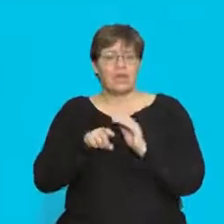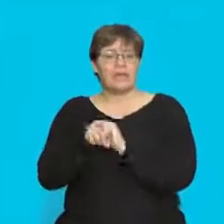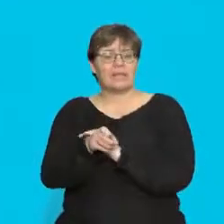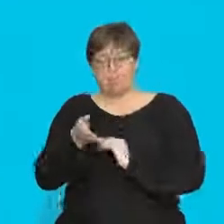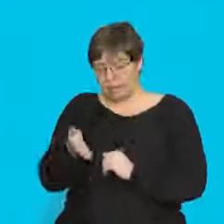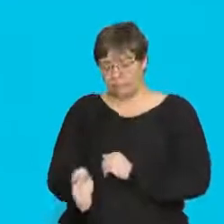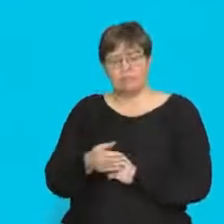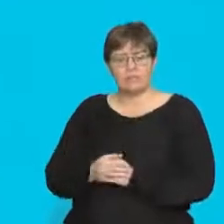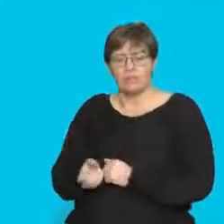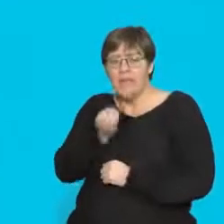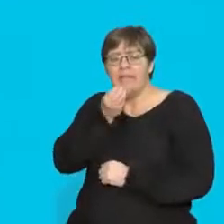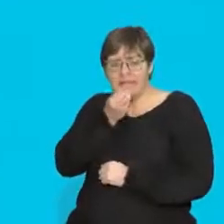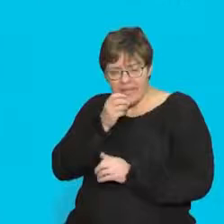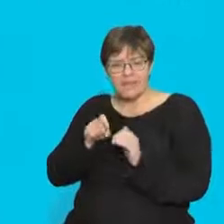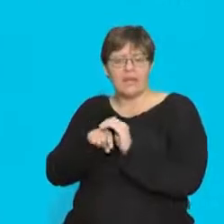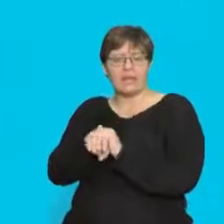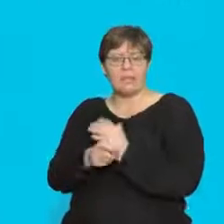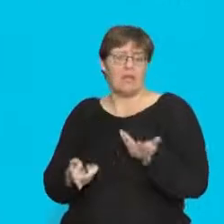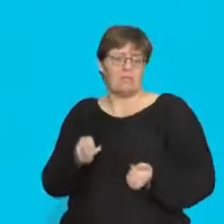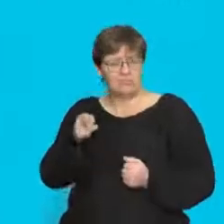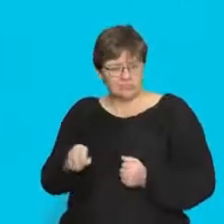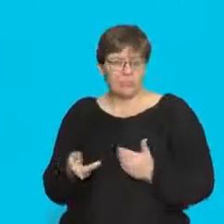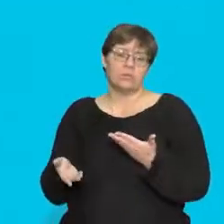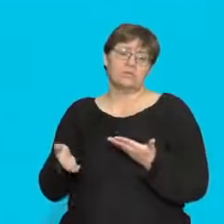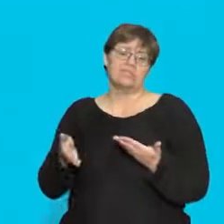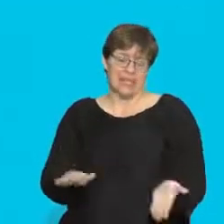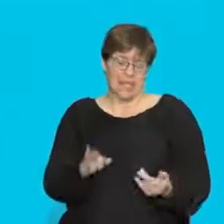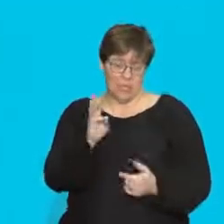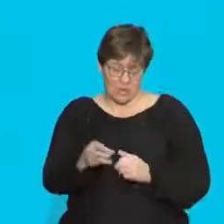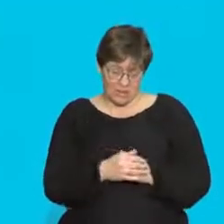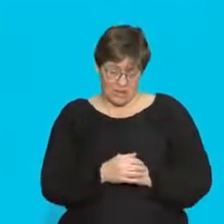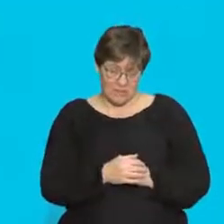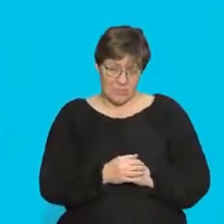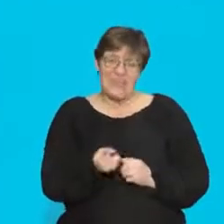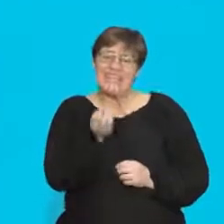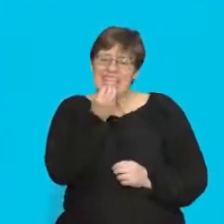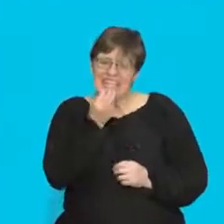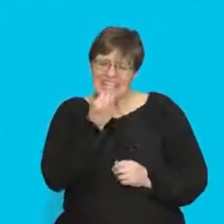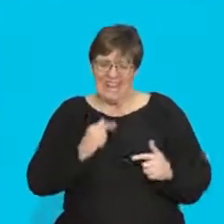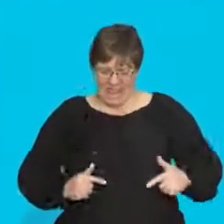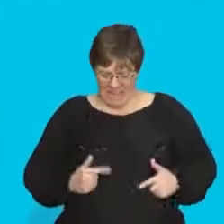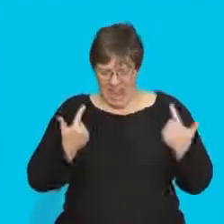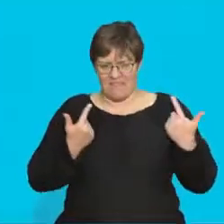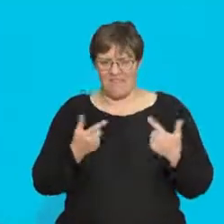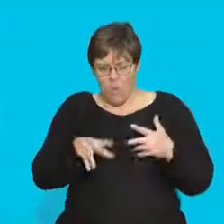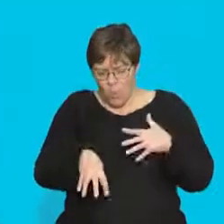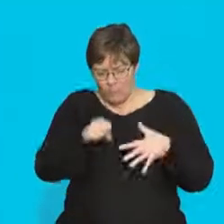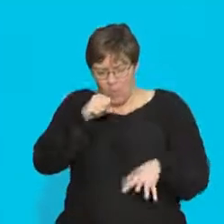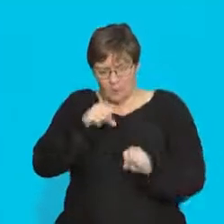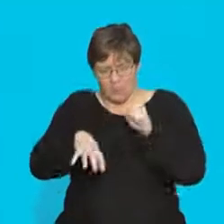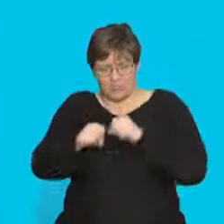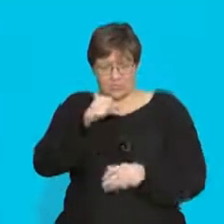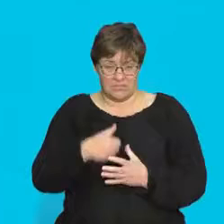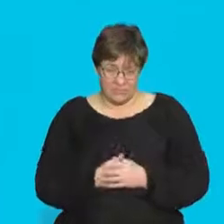because they've got a food source right there. And the poor caterpillar is going to have literally its